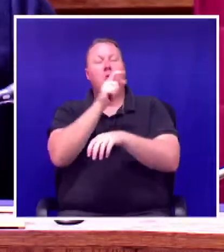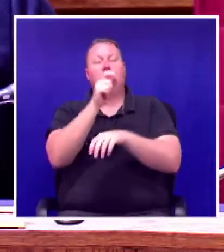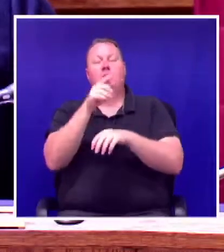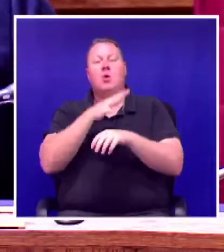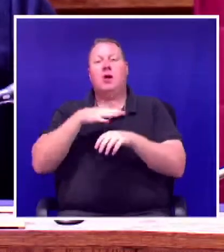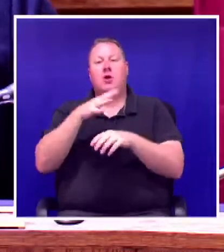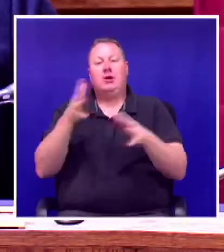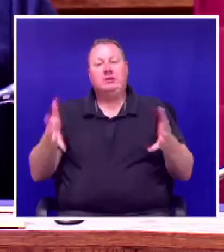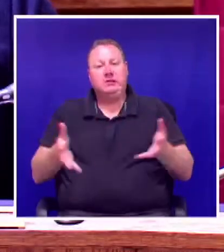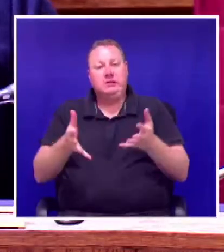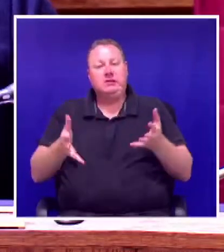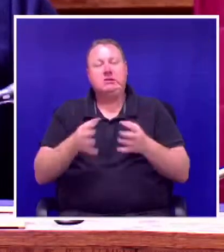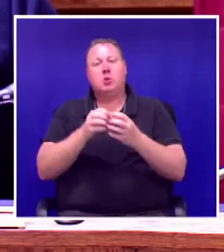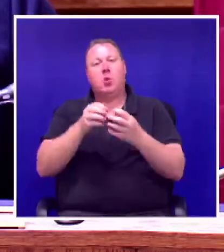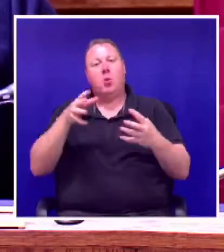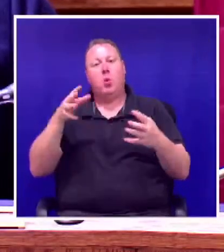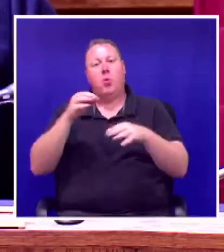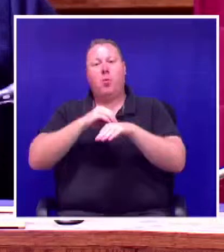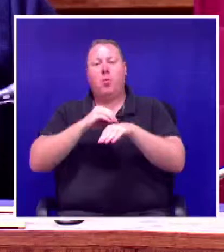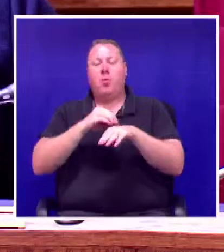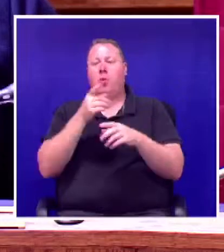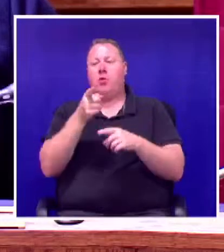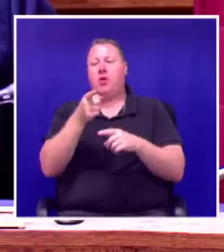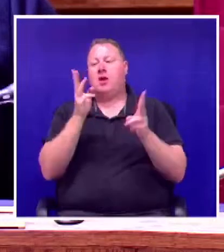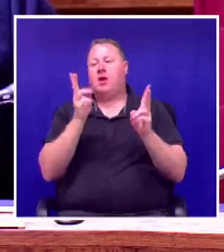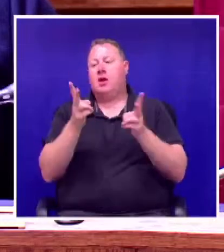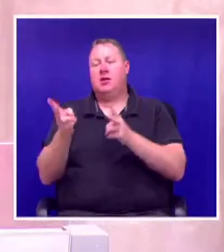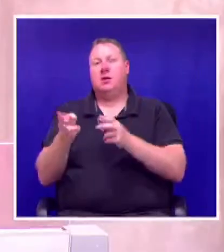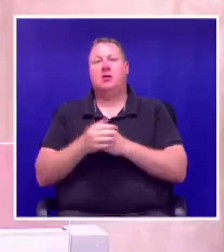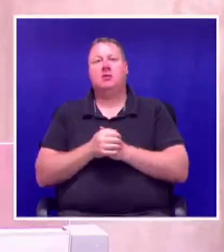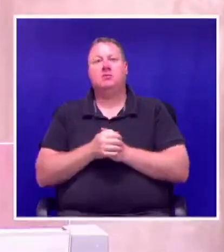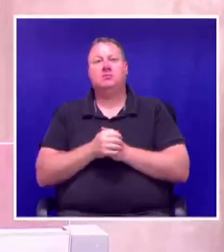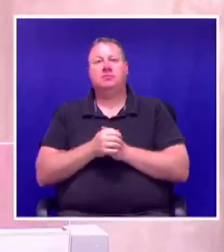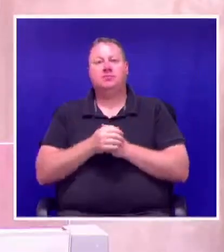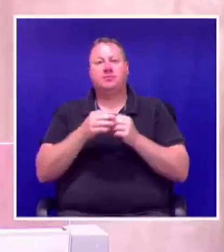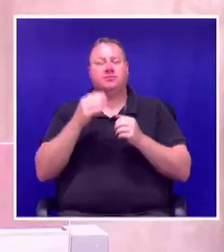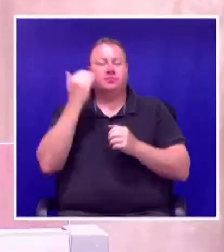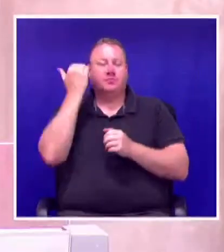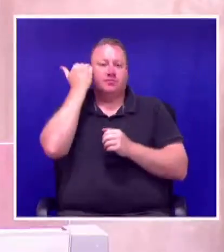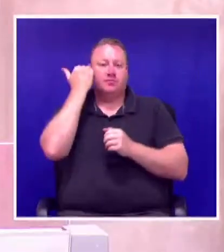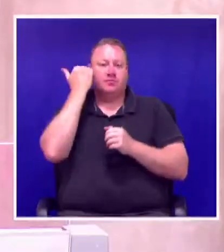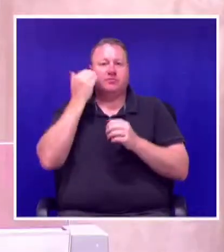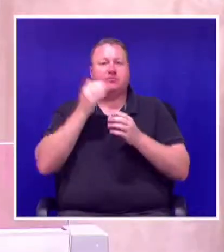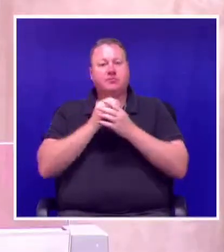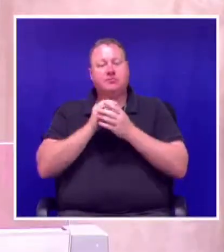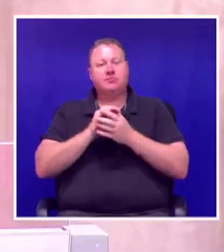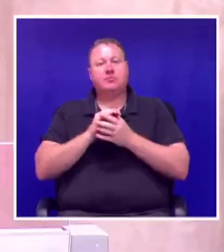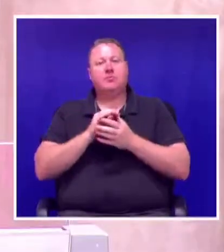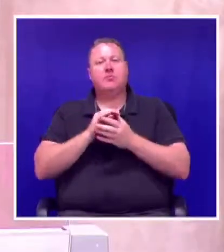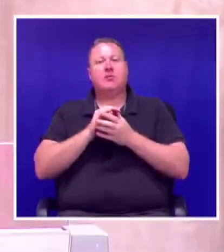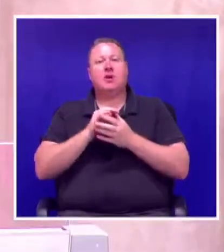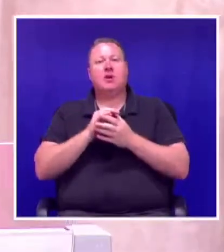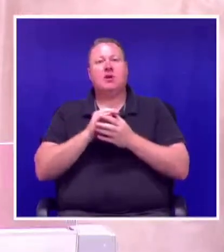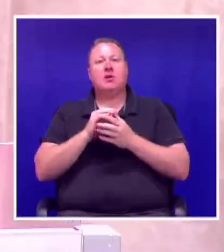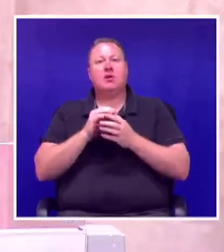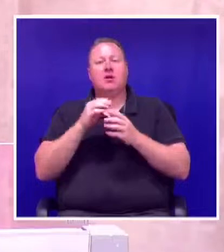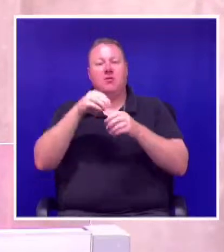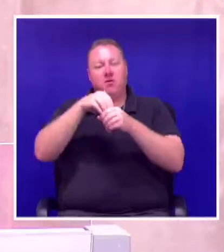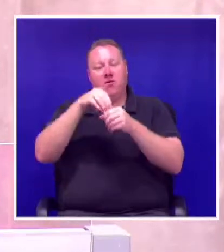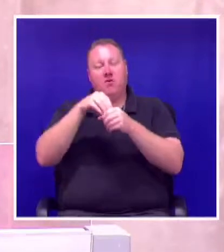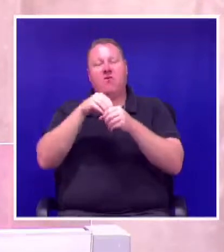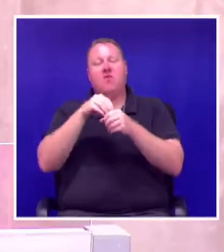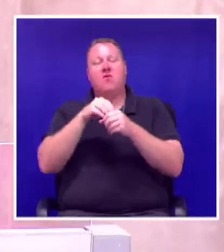our country. As government, we are dedicated to transforming apartheid's spatial planning